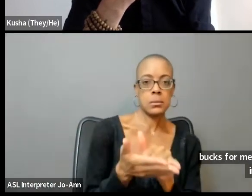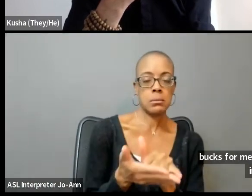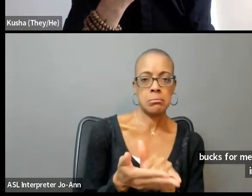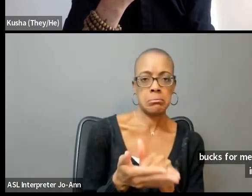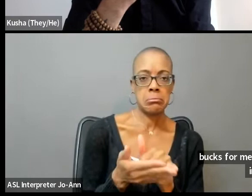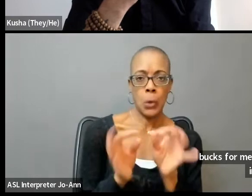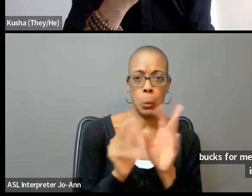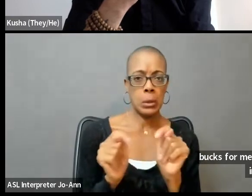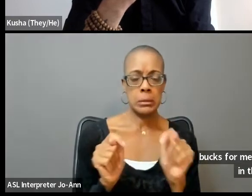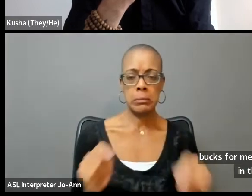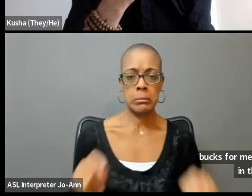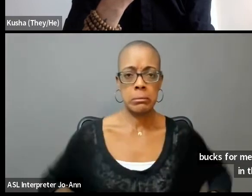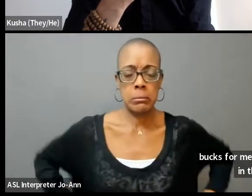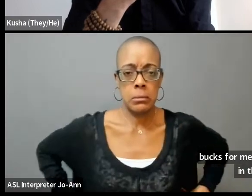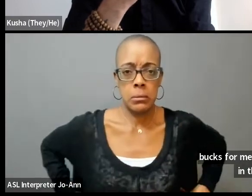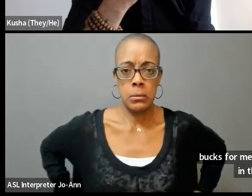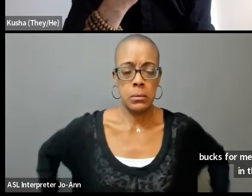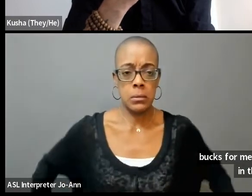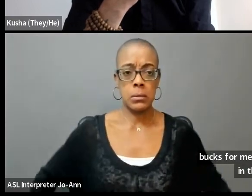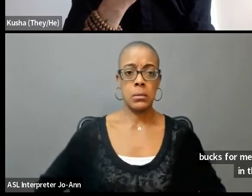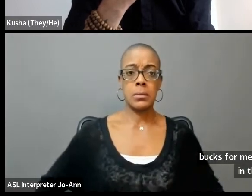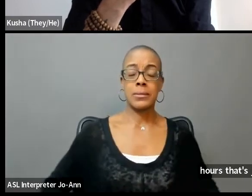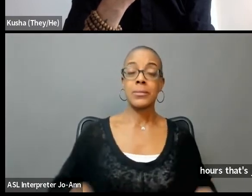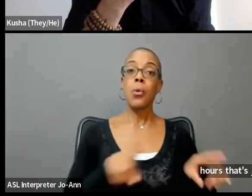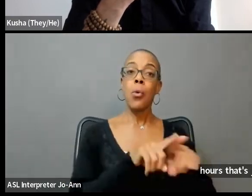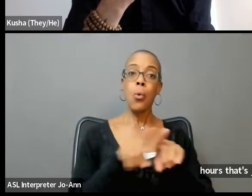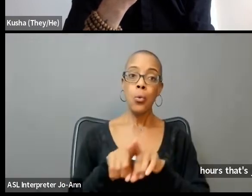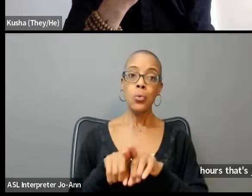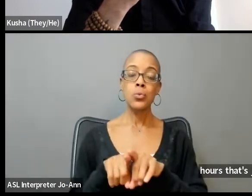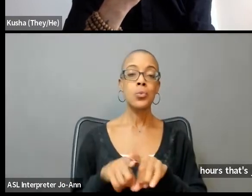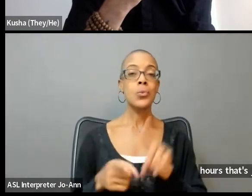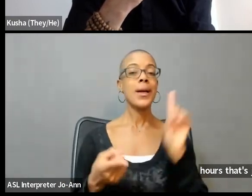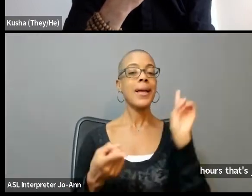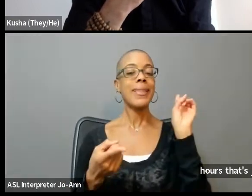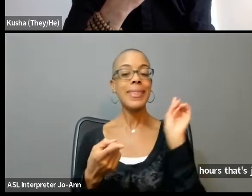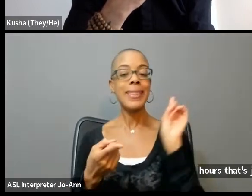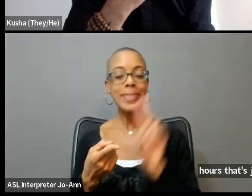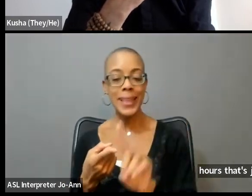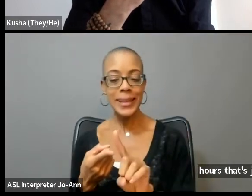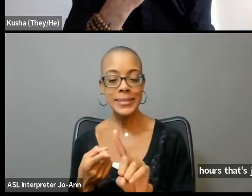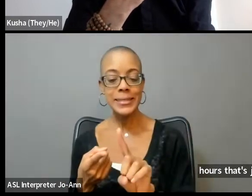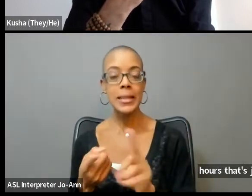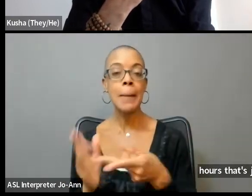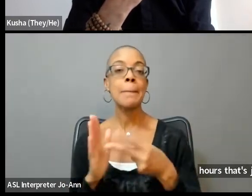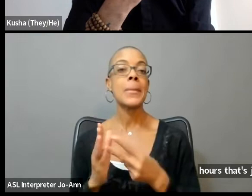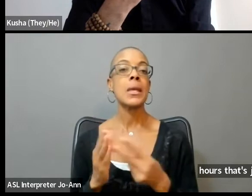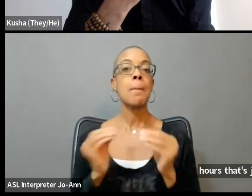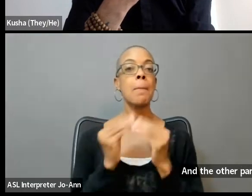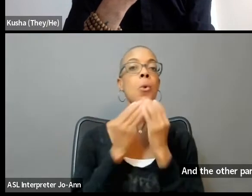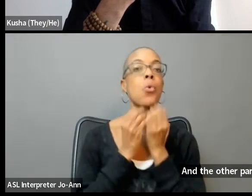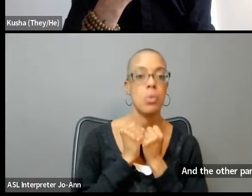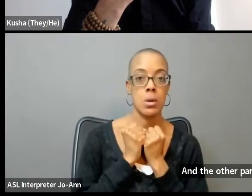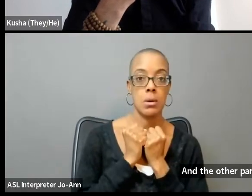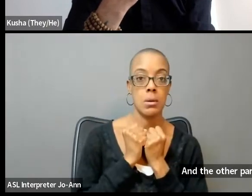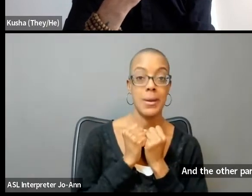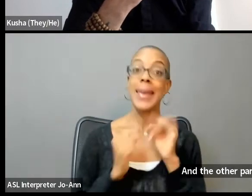it. And the other part of it is that less is always more. If you had 2 shows in an evening and there were